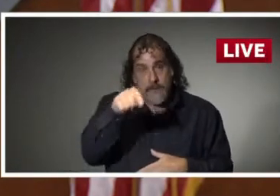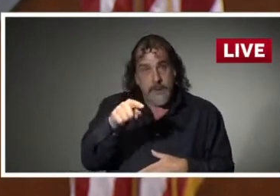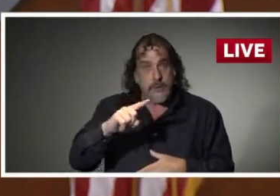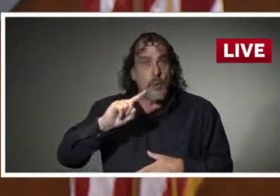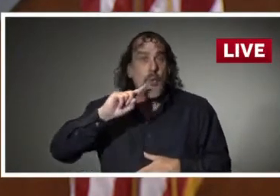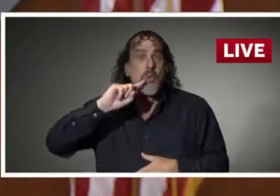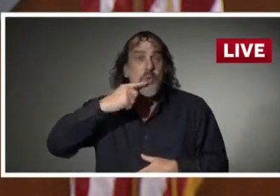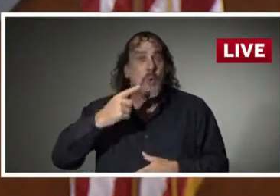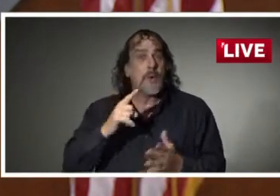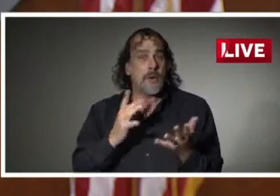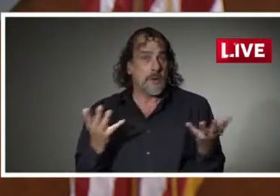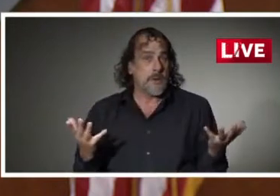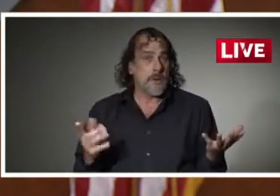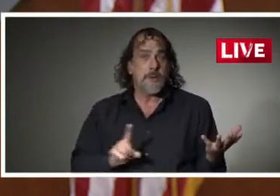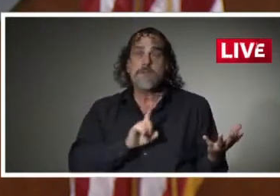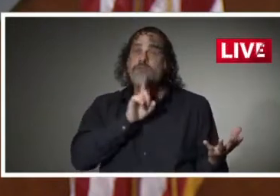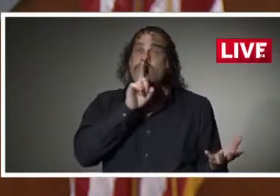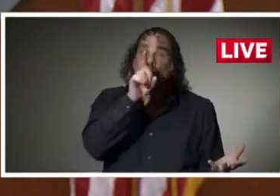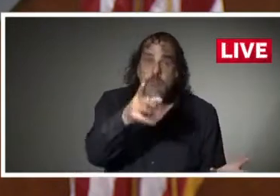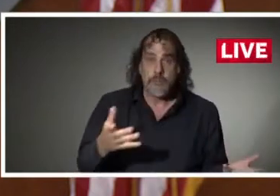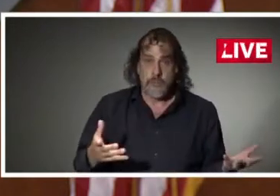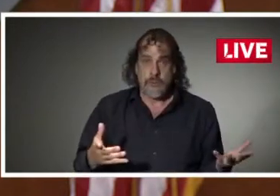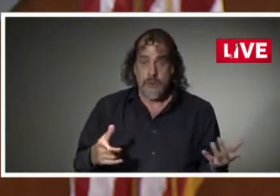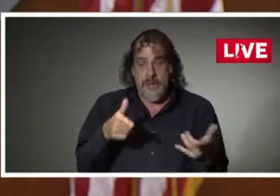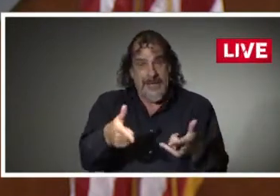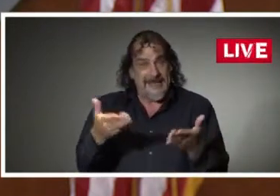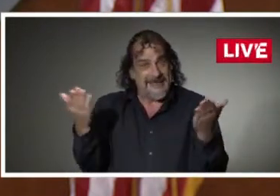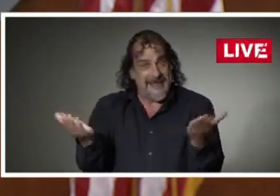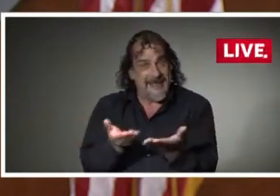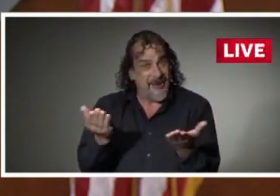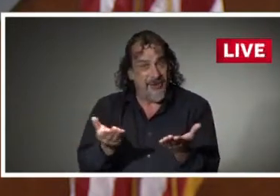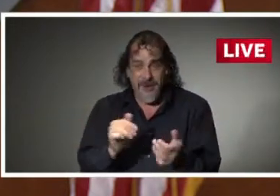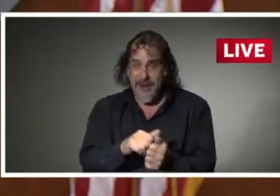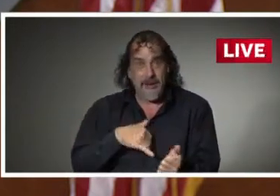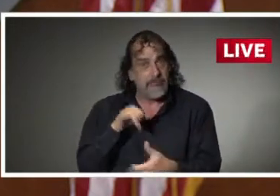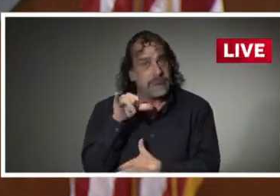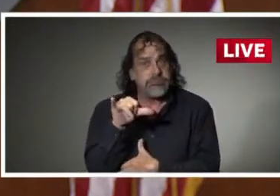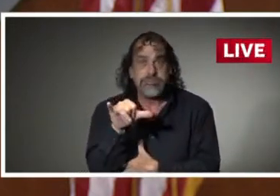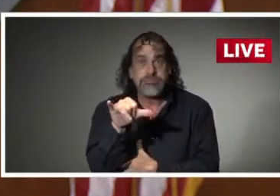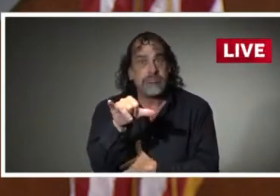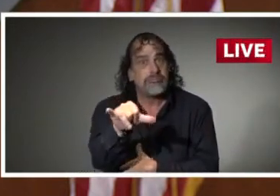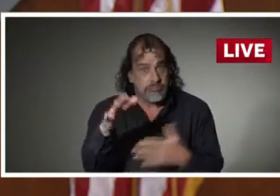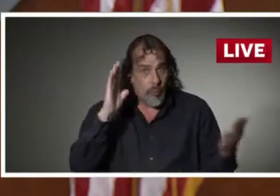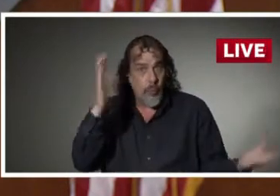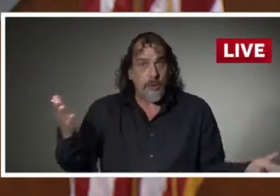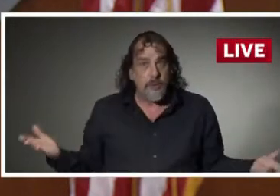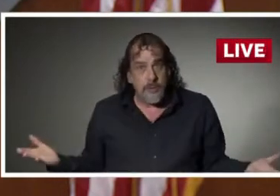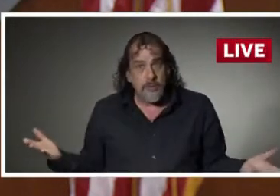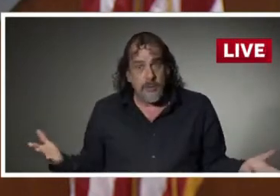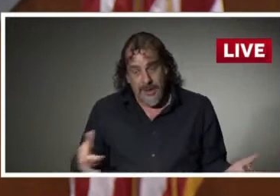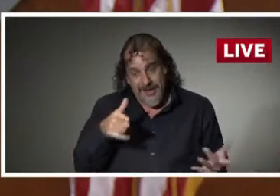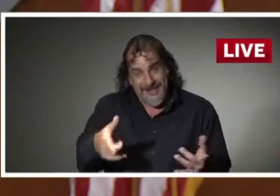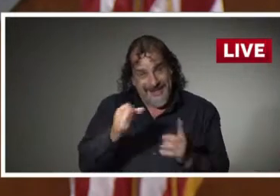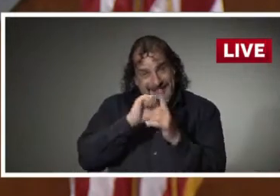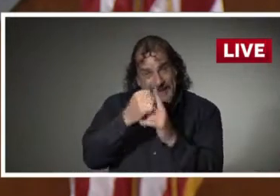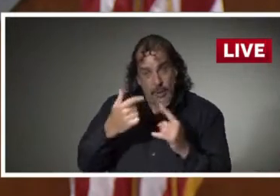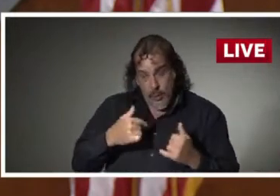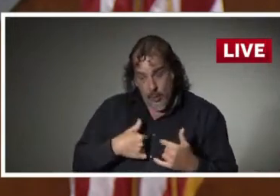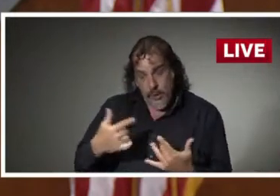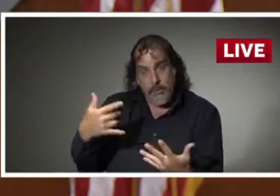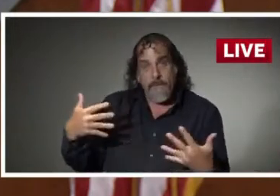real. It is here, and it is here now. The situation that we have